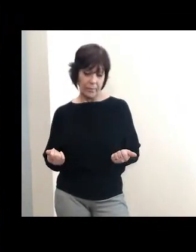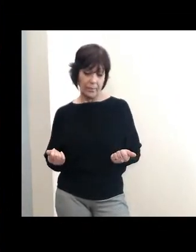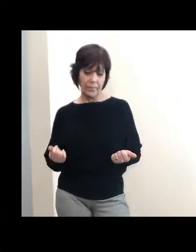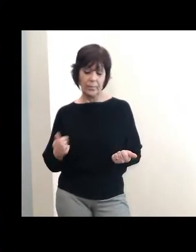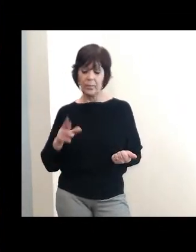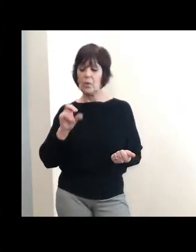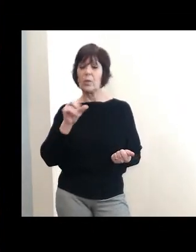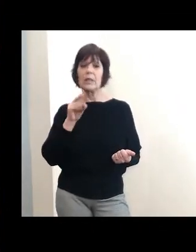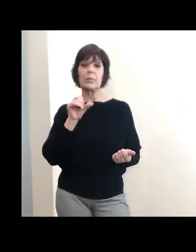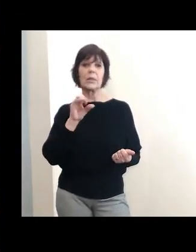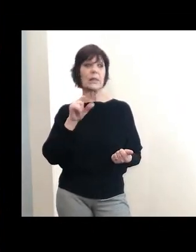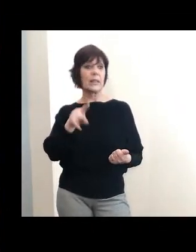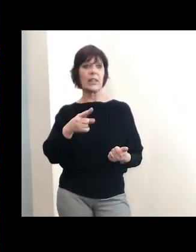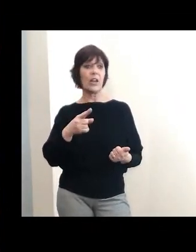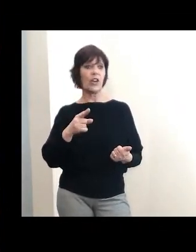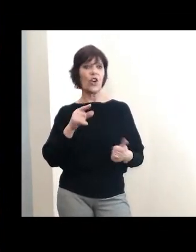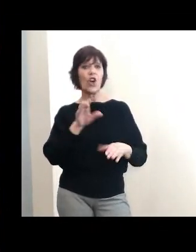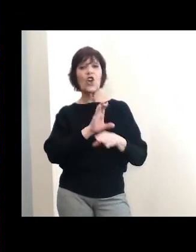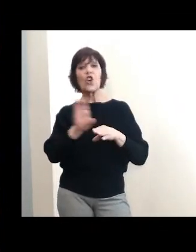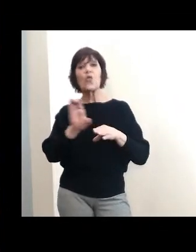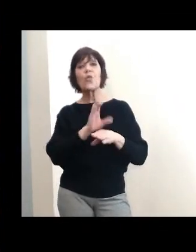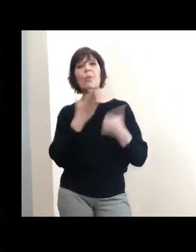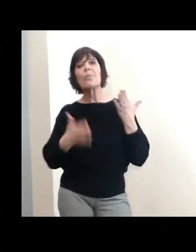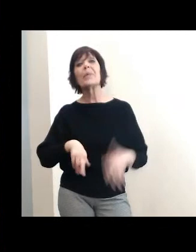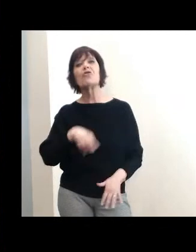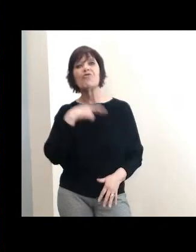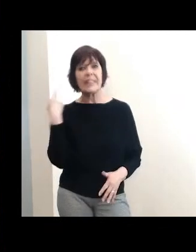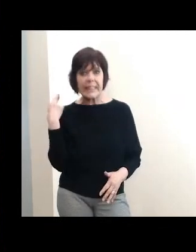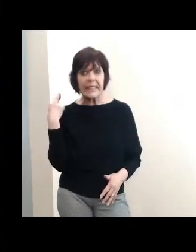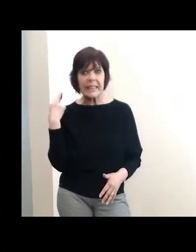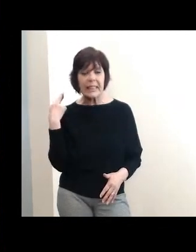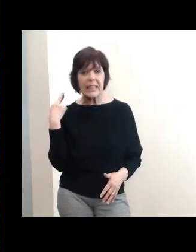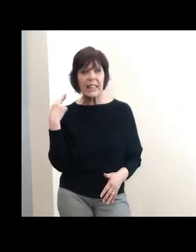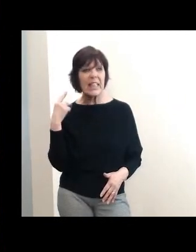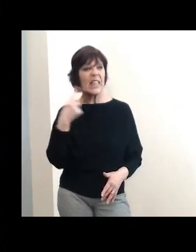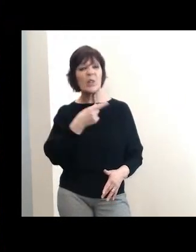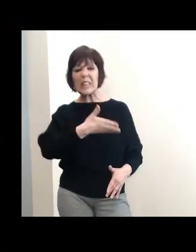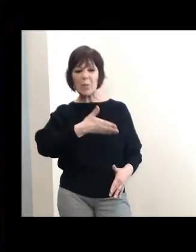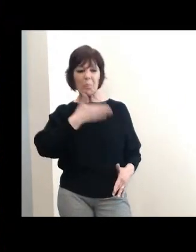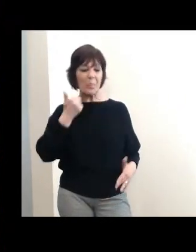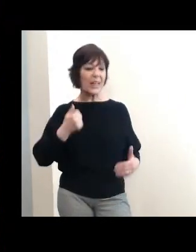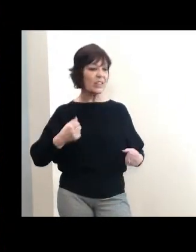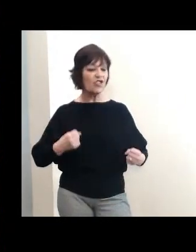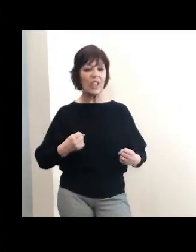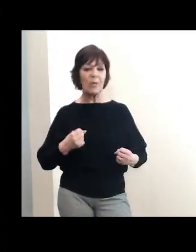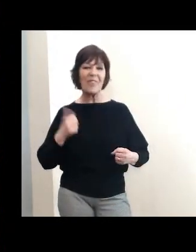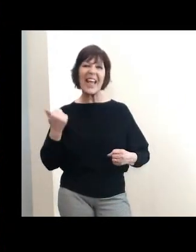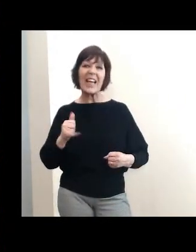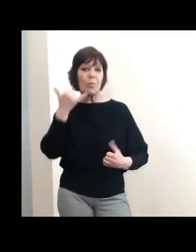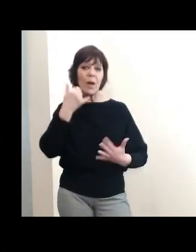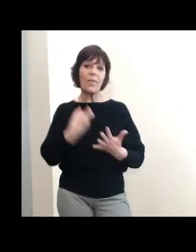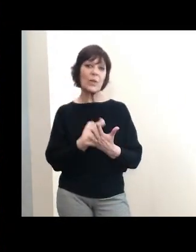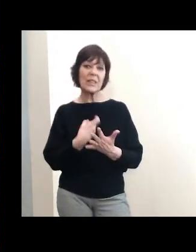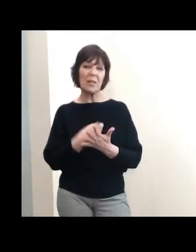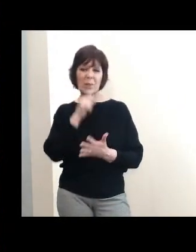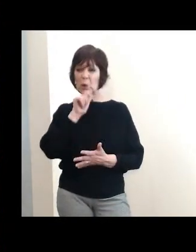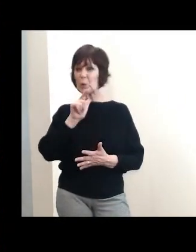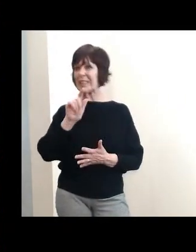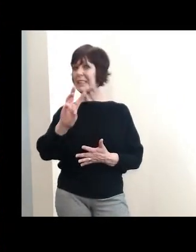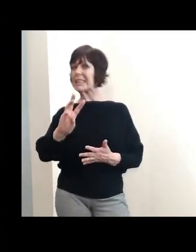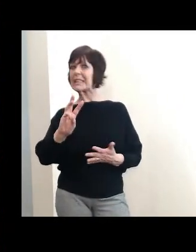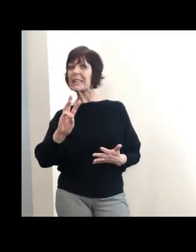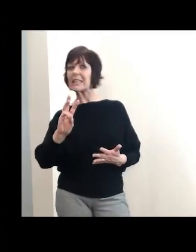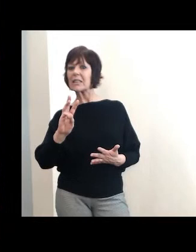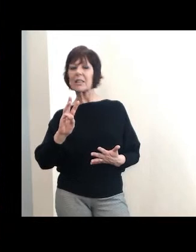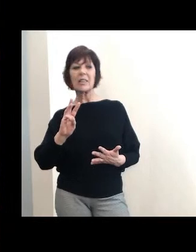Rasmus Ristolainen's career might be at risk, and he was probably in the best shape of any Sabre player. 26 years old, that's